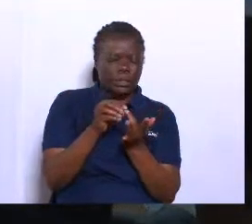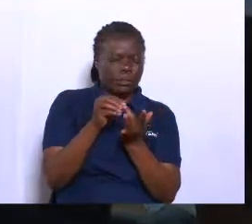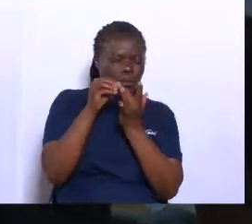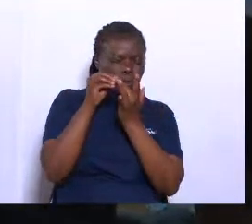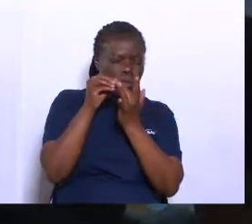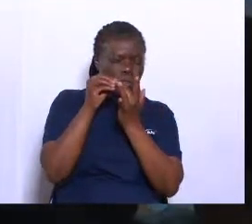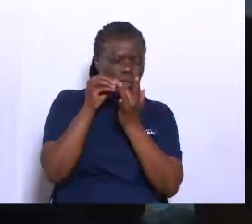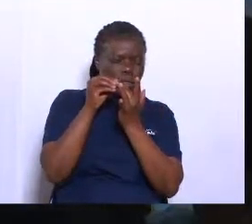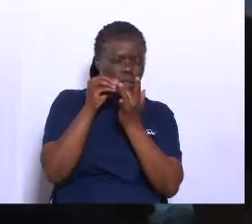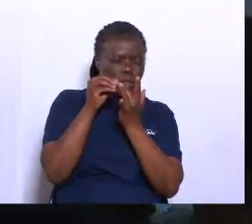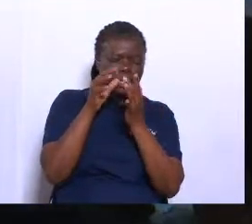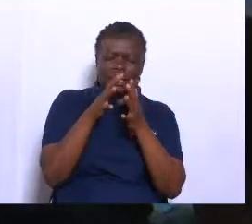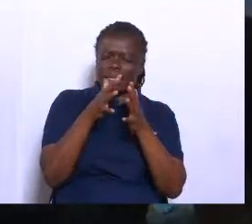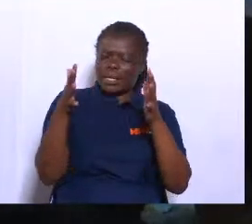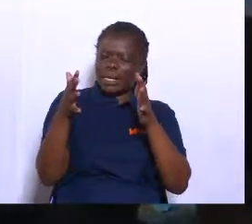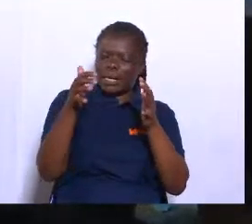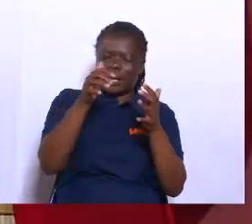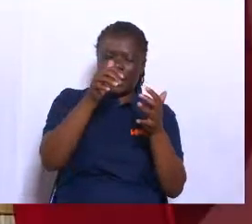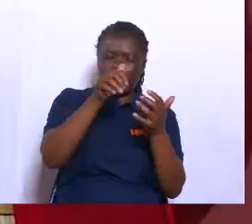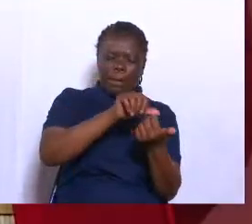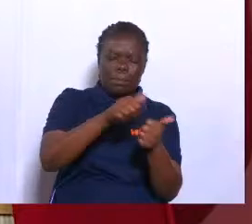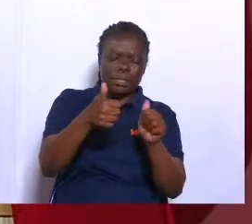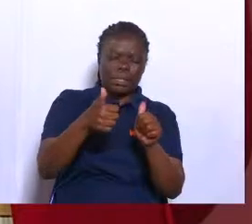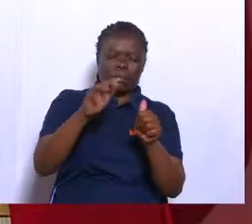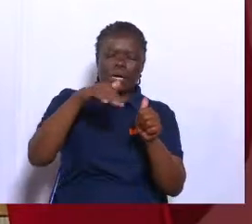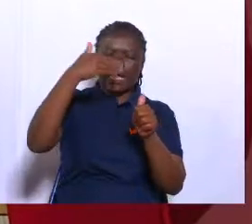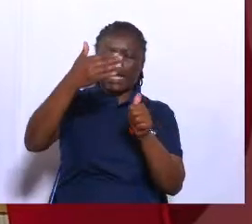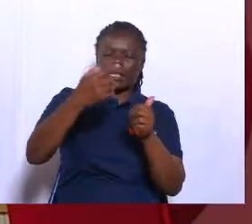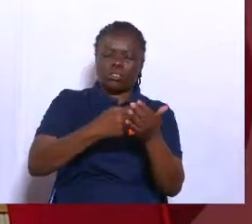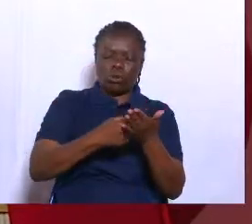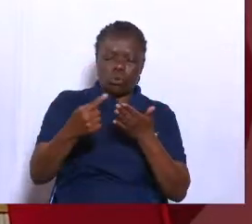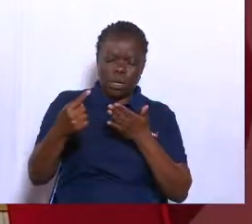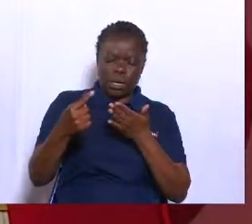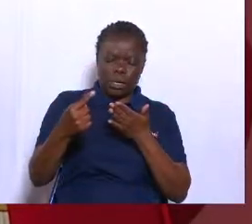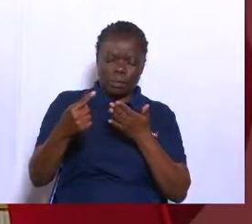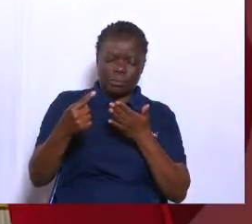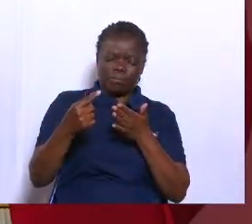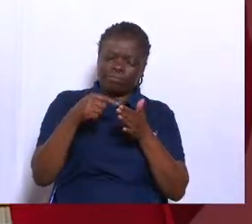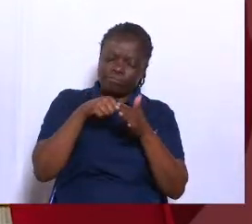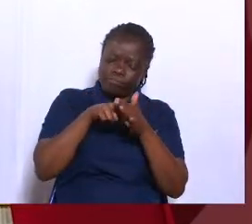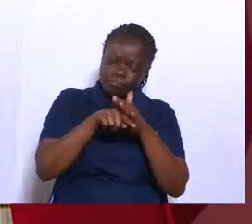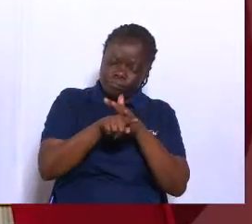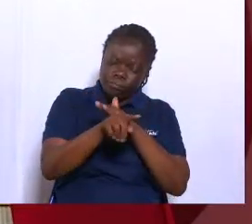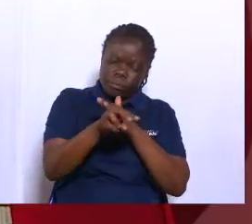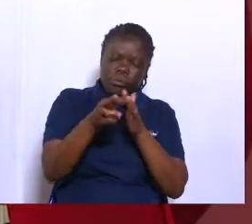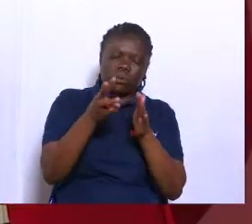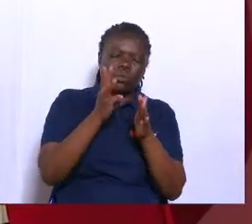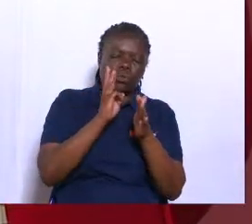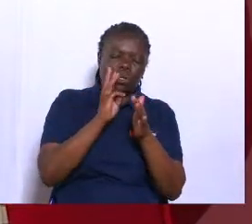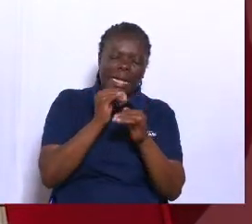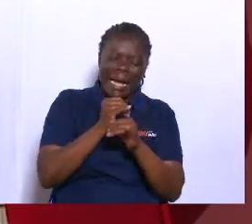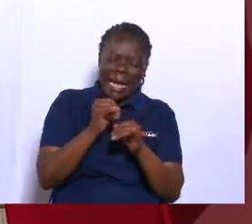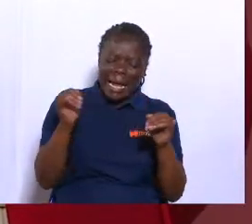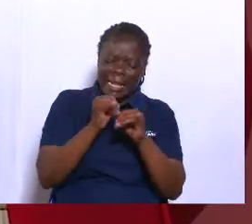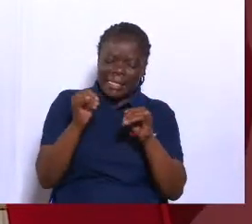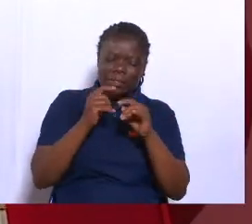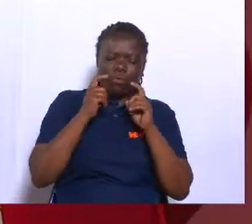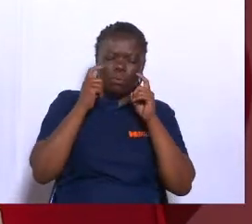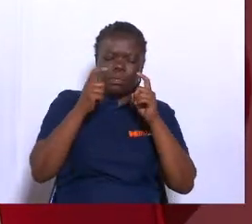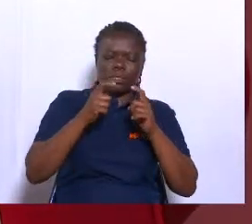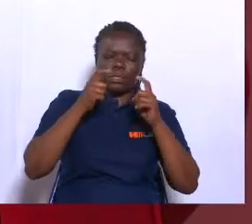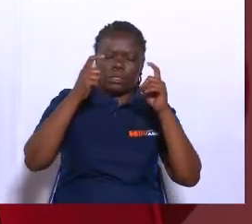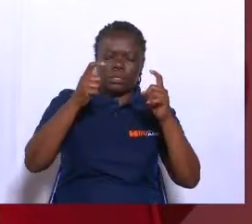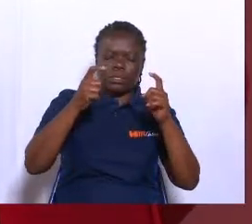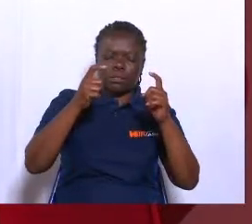have that great baptism next week, that they would walk through those waters, cleansed from sin,